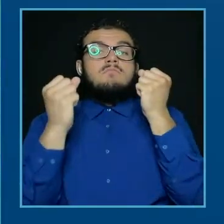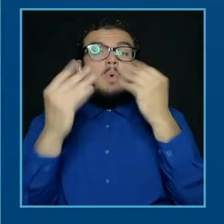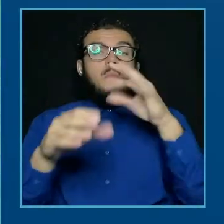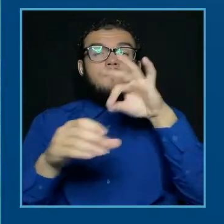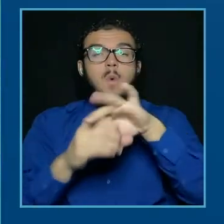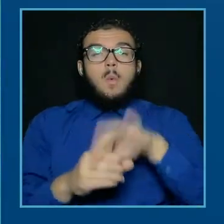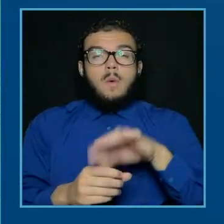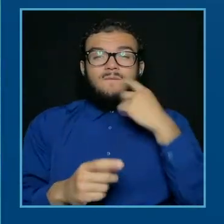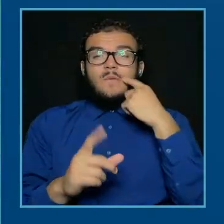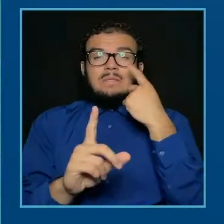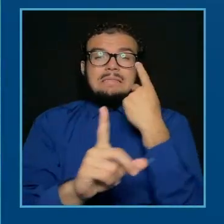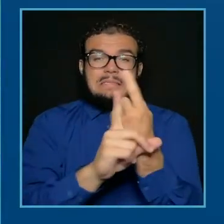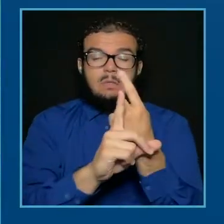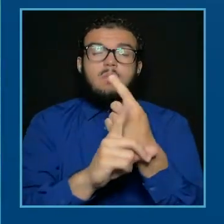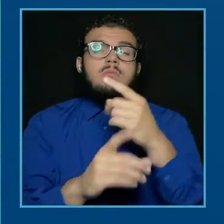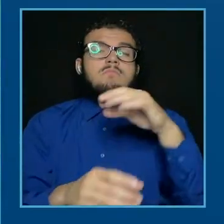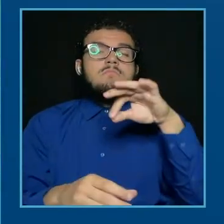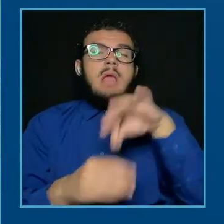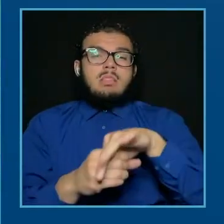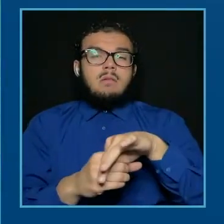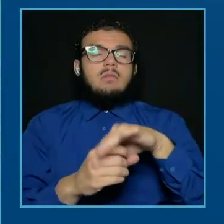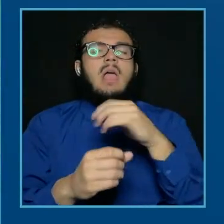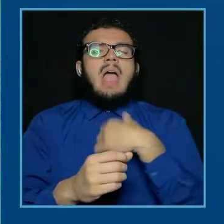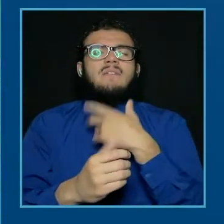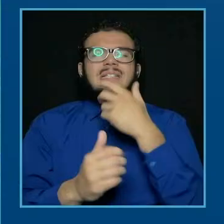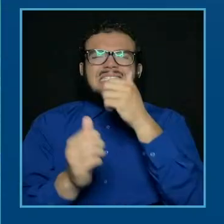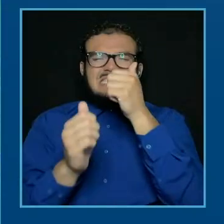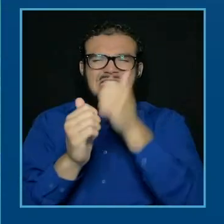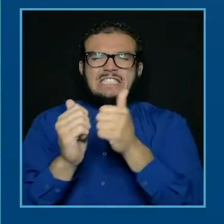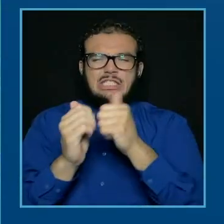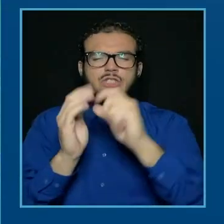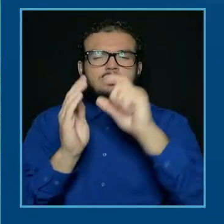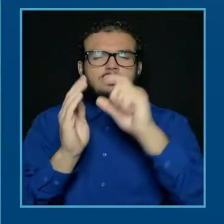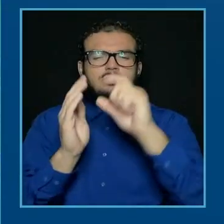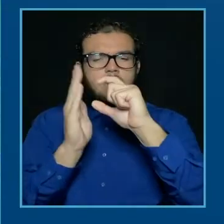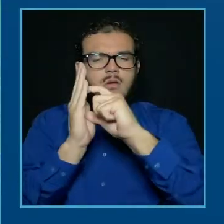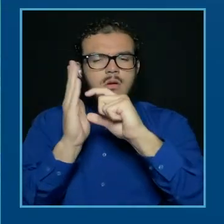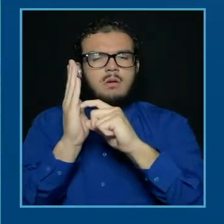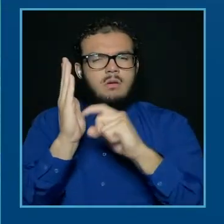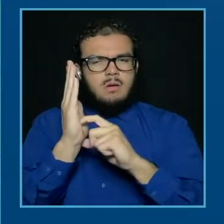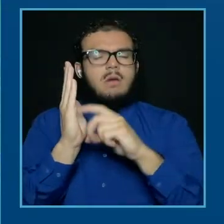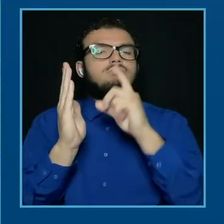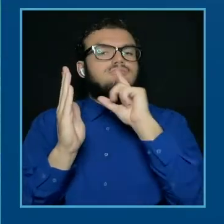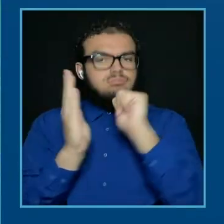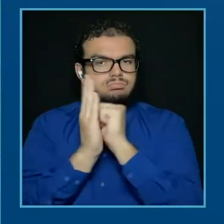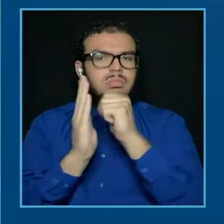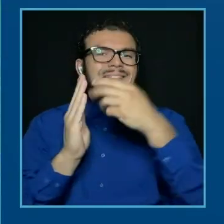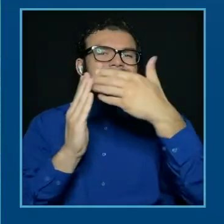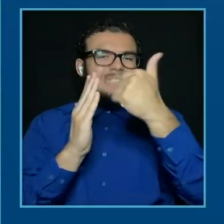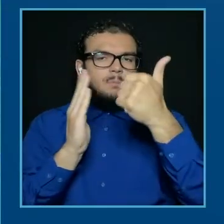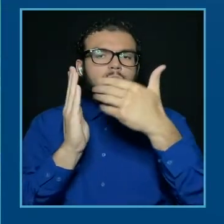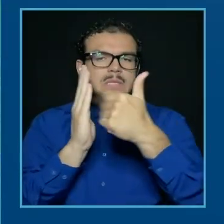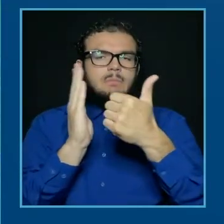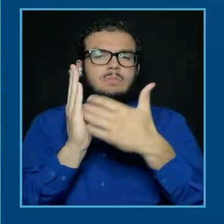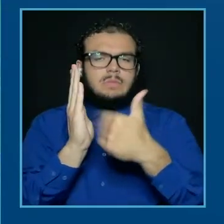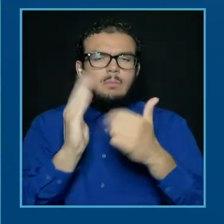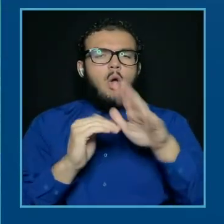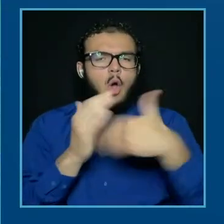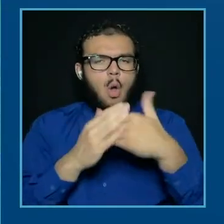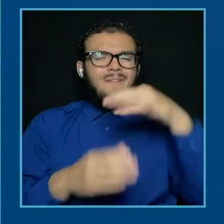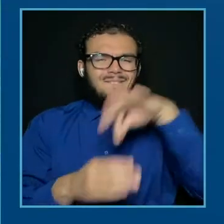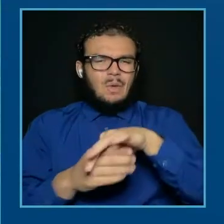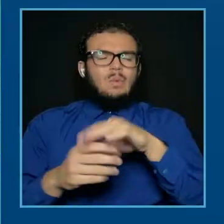single ballot, each section is treated as though it were a separate ballot, and the votes are all counted